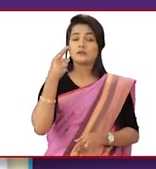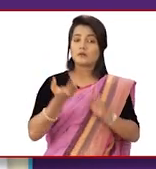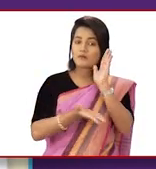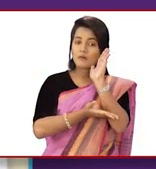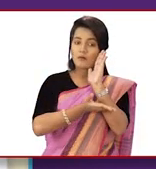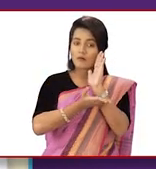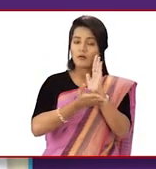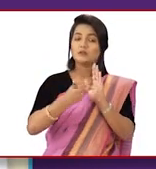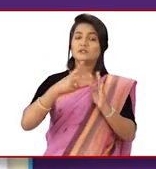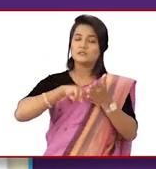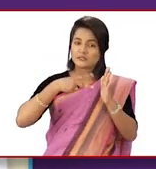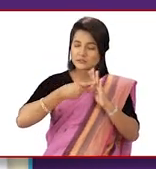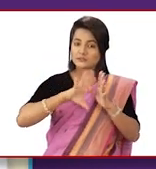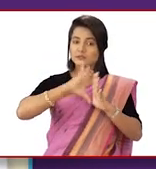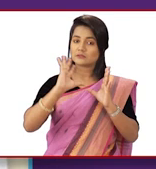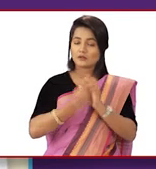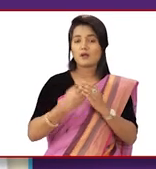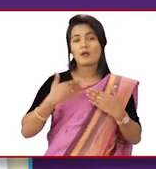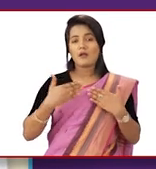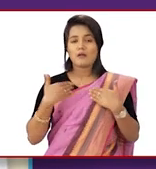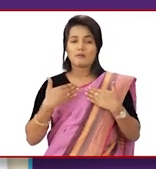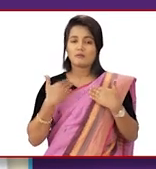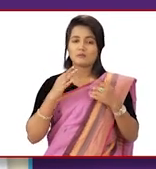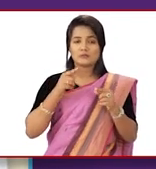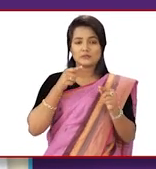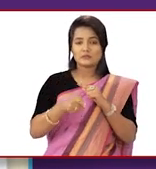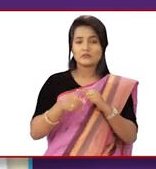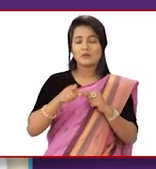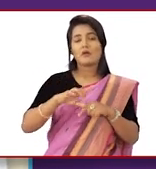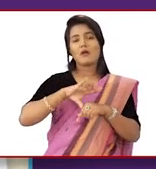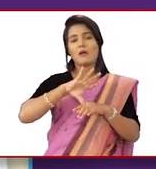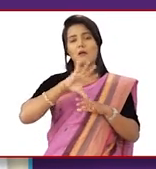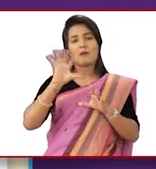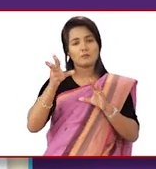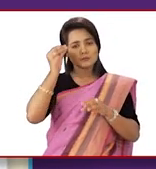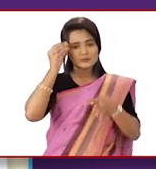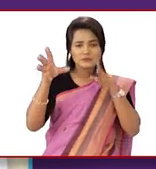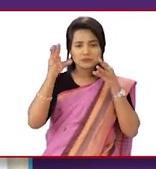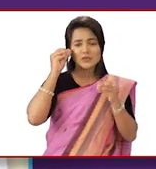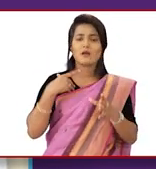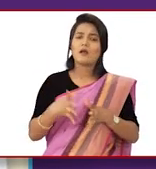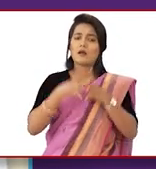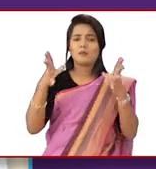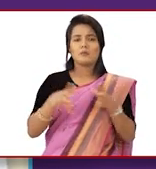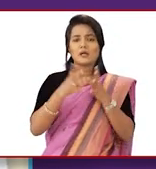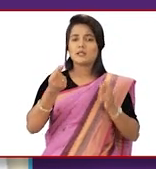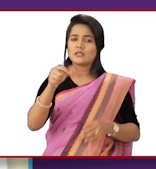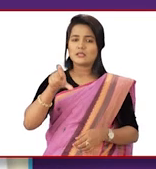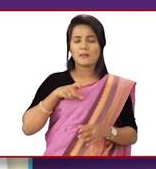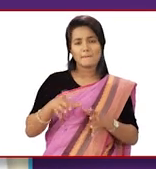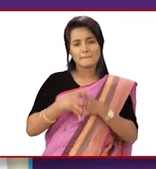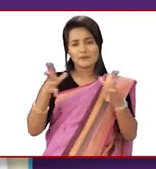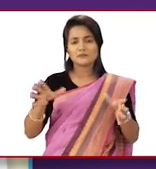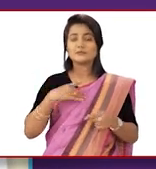well. While I enjoy that incentive a lot, my wife earns a lot of money for